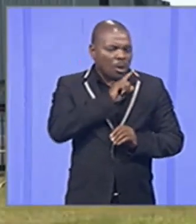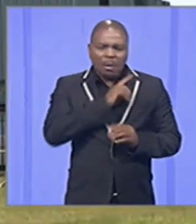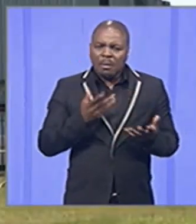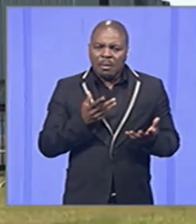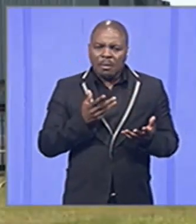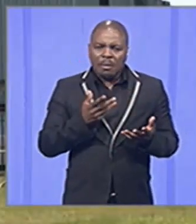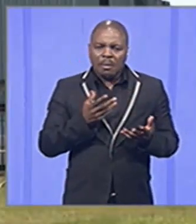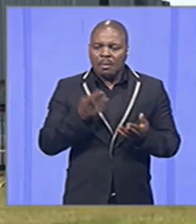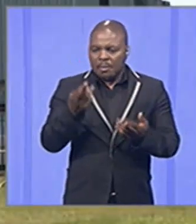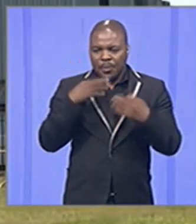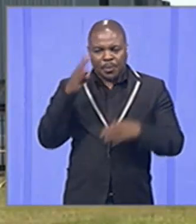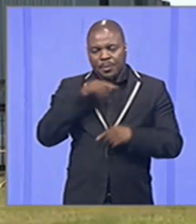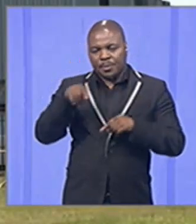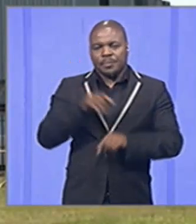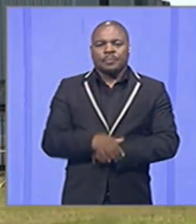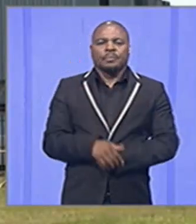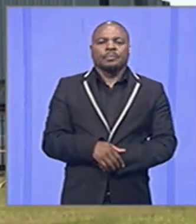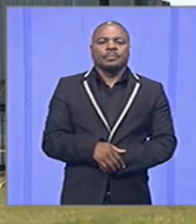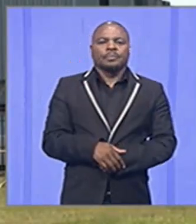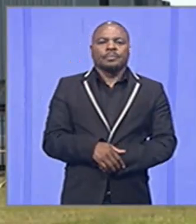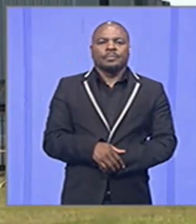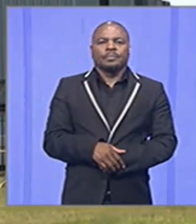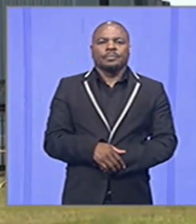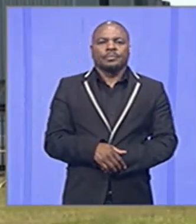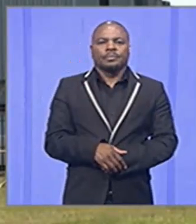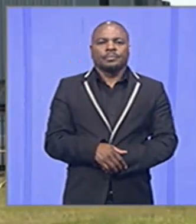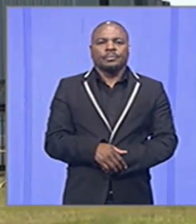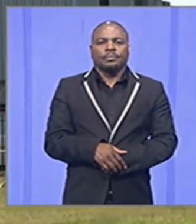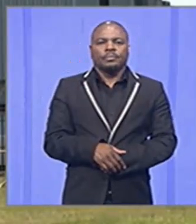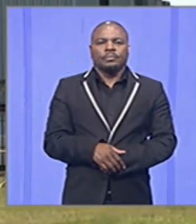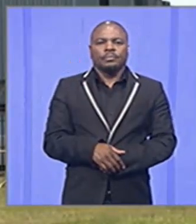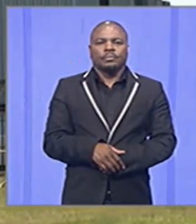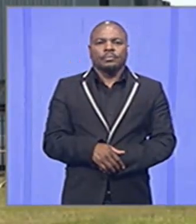Maine mo polaseng ya Graslagte gaufi le Lichtenburg mo North West.